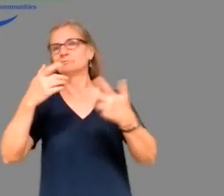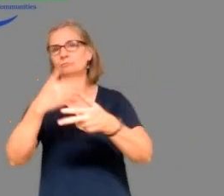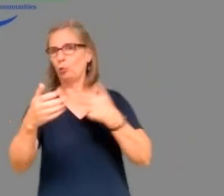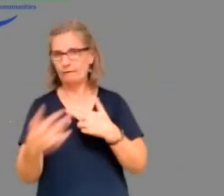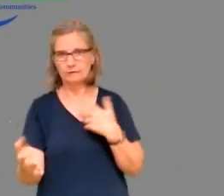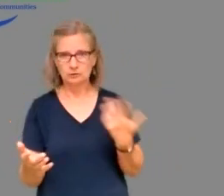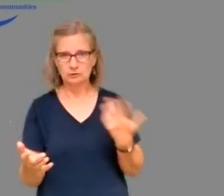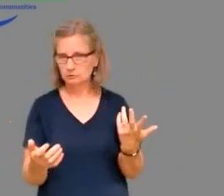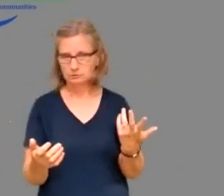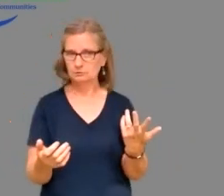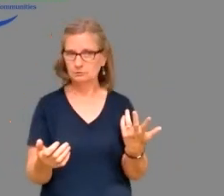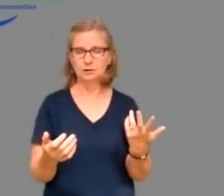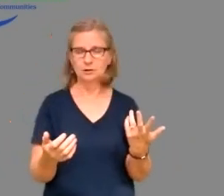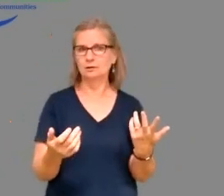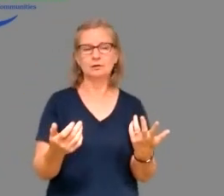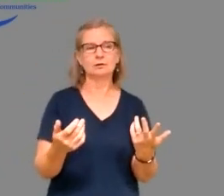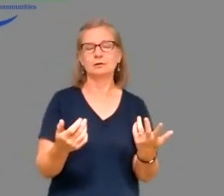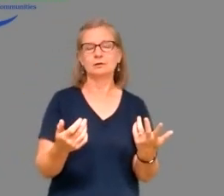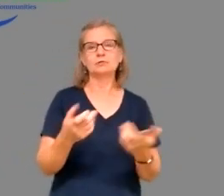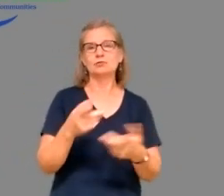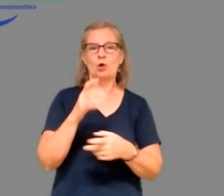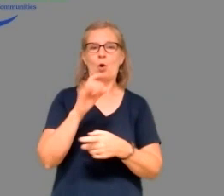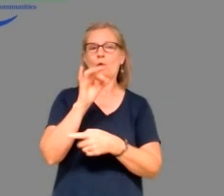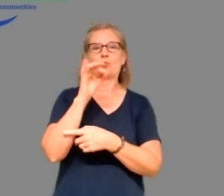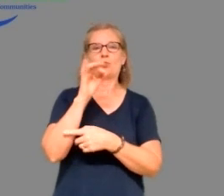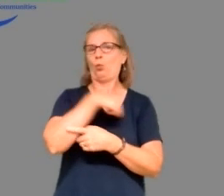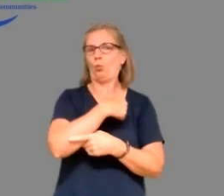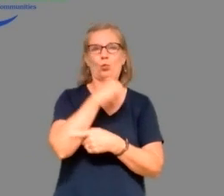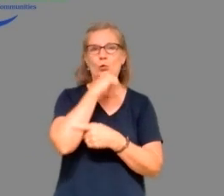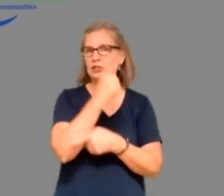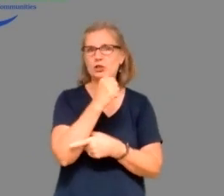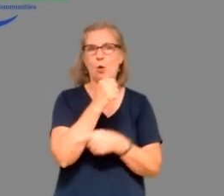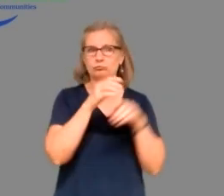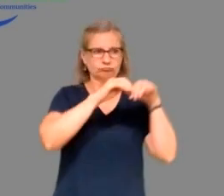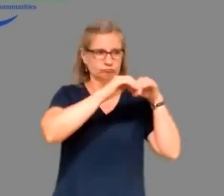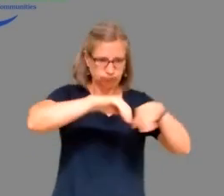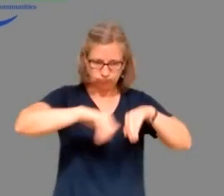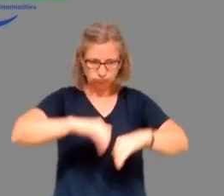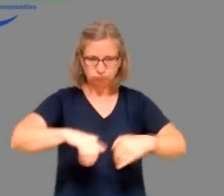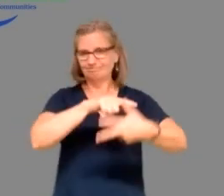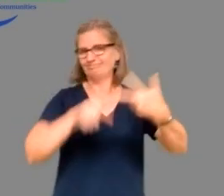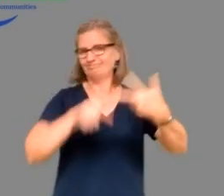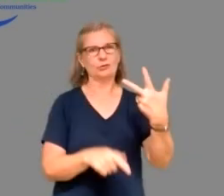not working on reporting that locally.